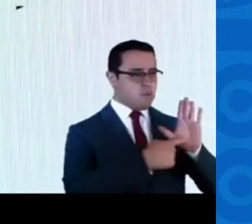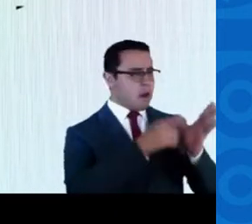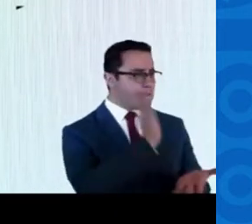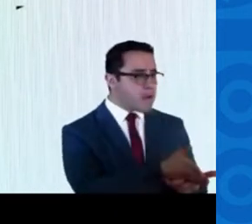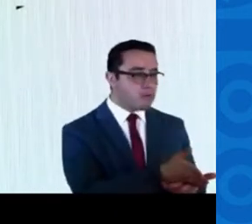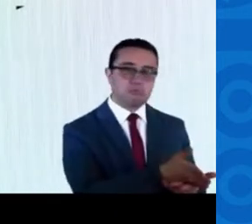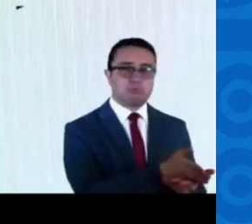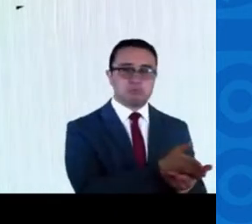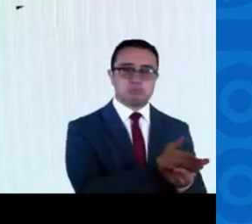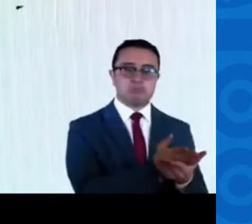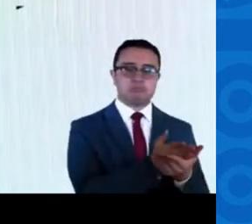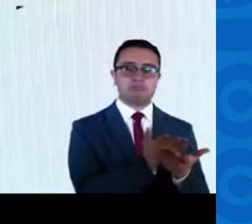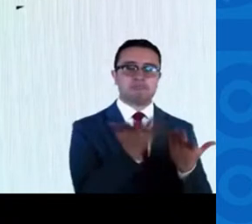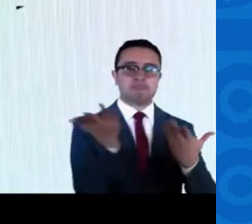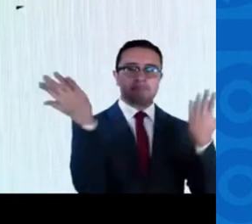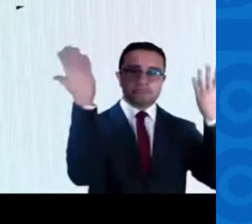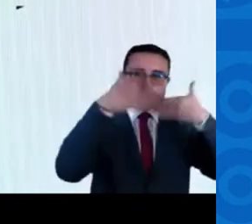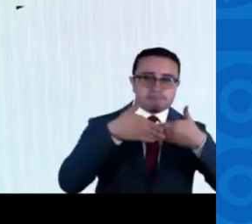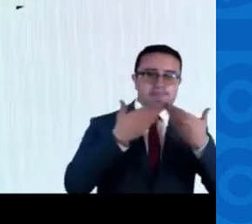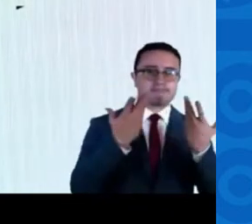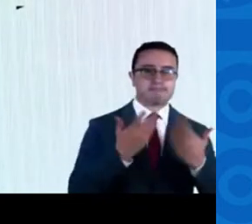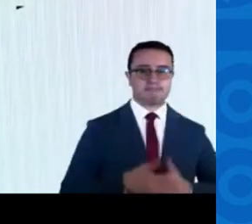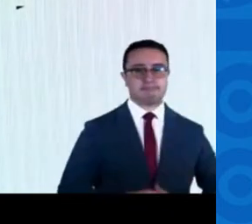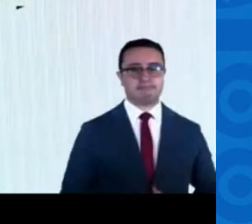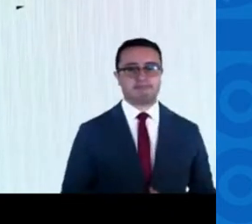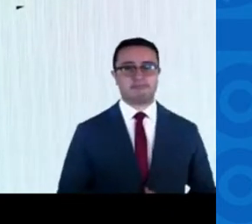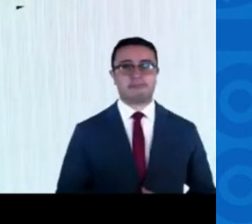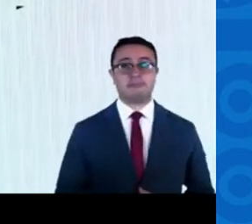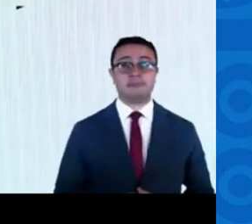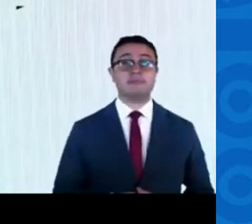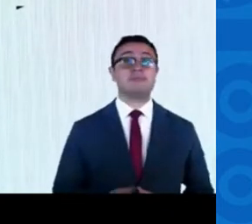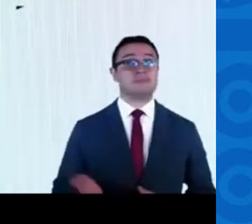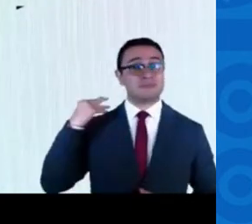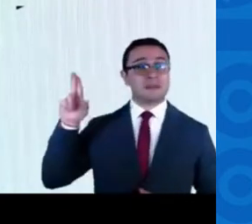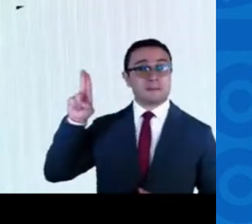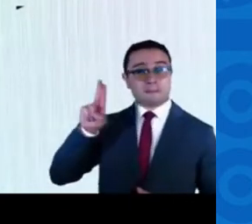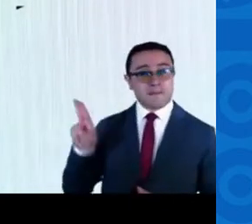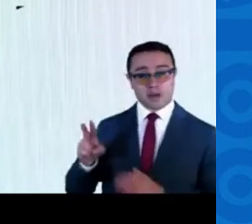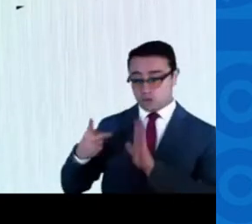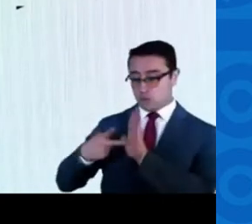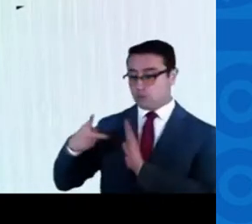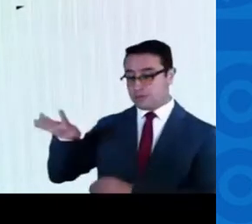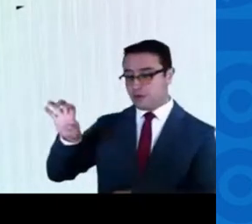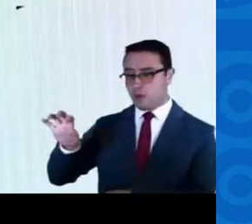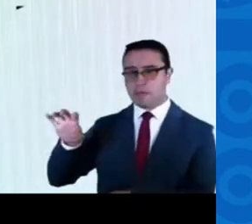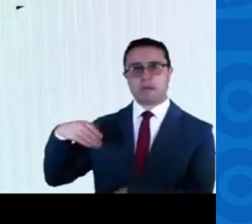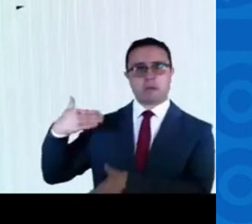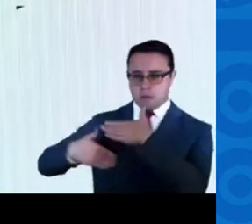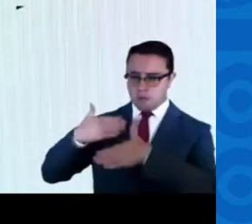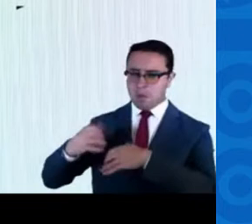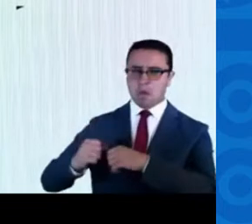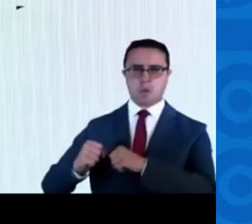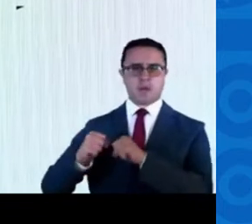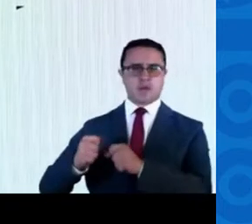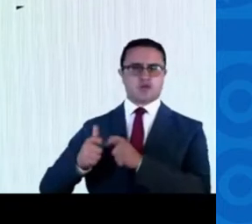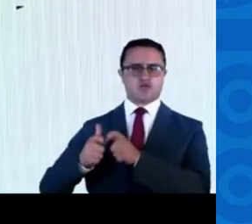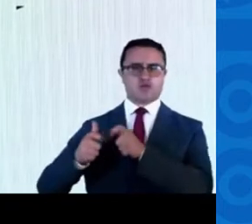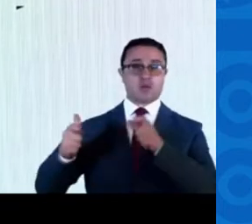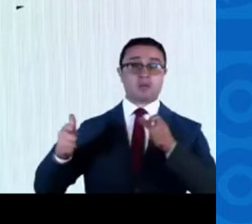issues that will become apparent in the future. And that call that we made in March of 2019,